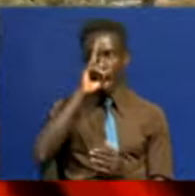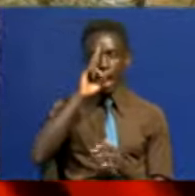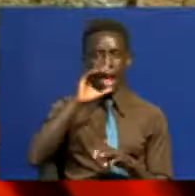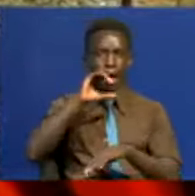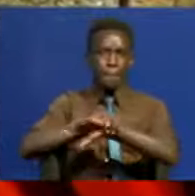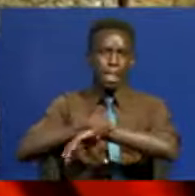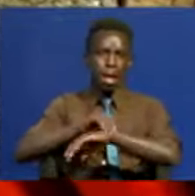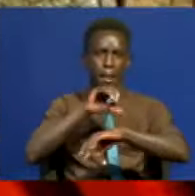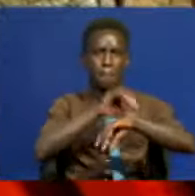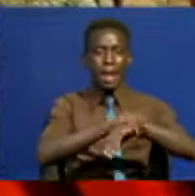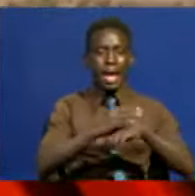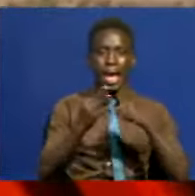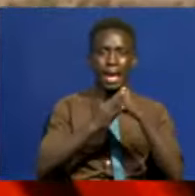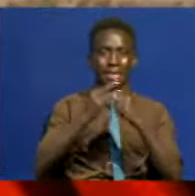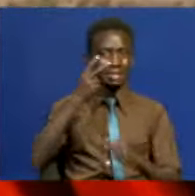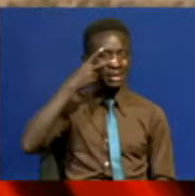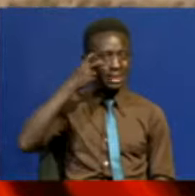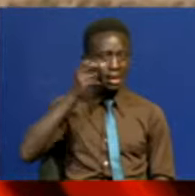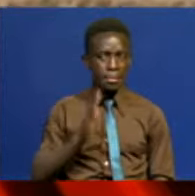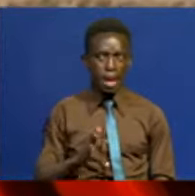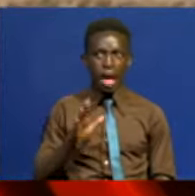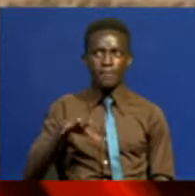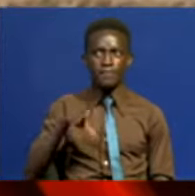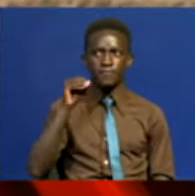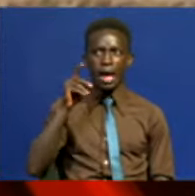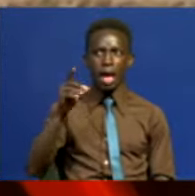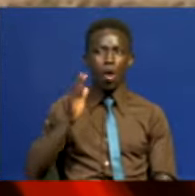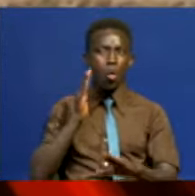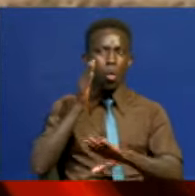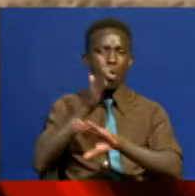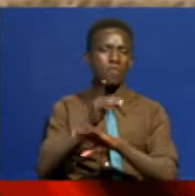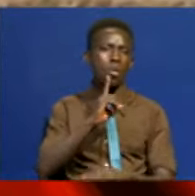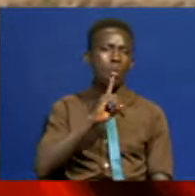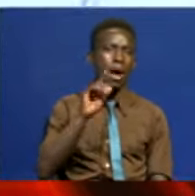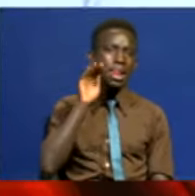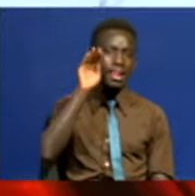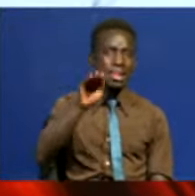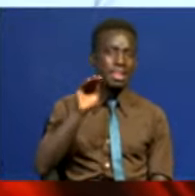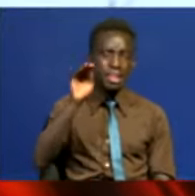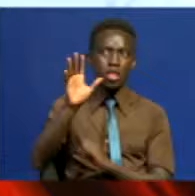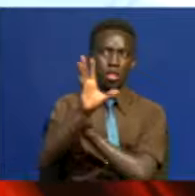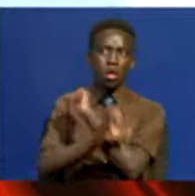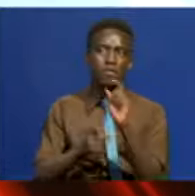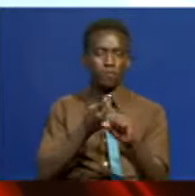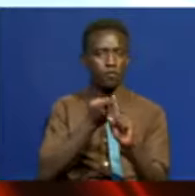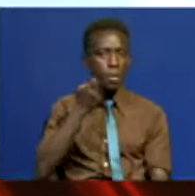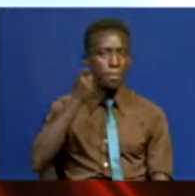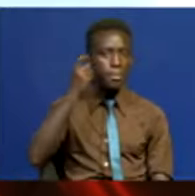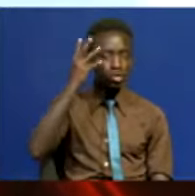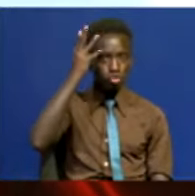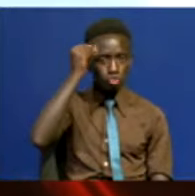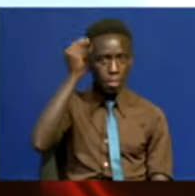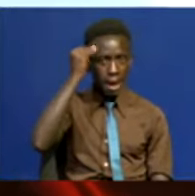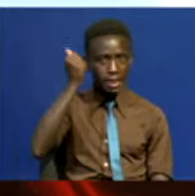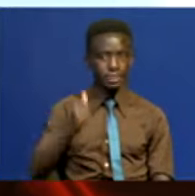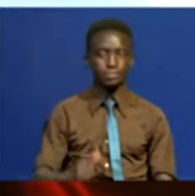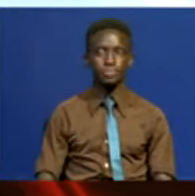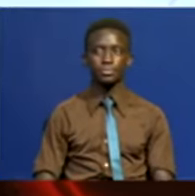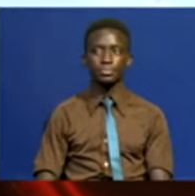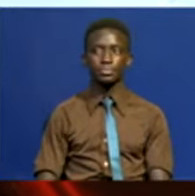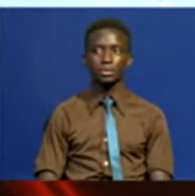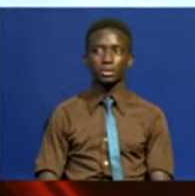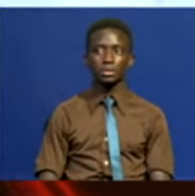suspects believed to be behind the theft of over 100 camels from Somali community herders in the neighbouring Burat.